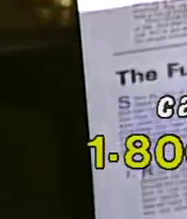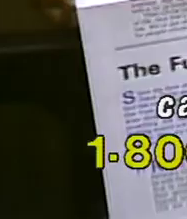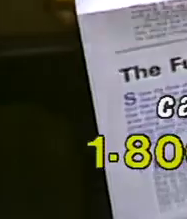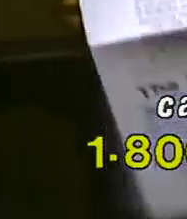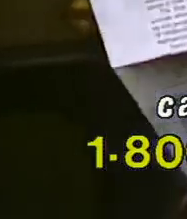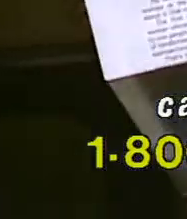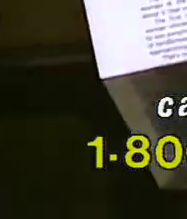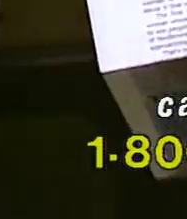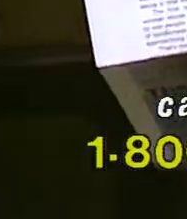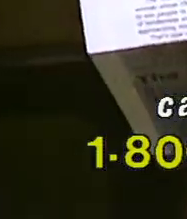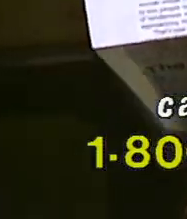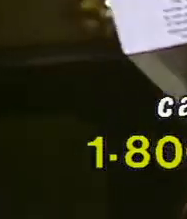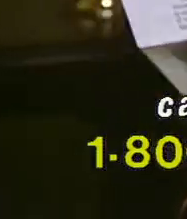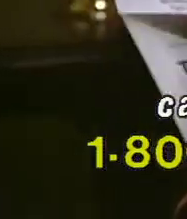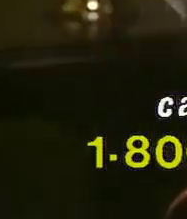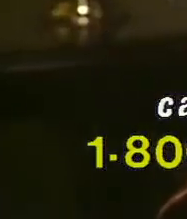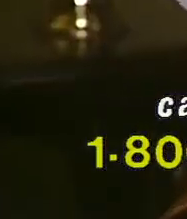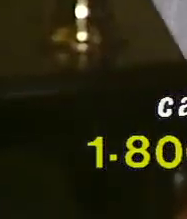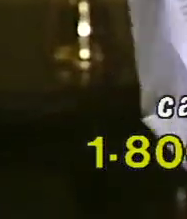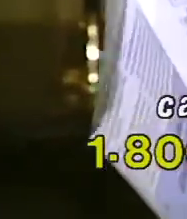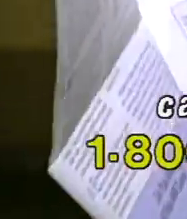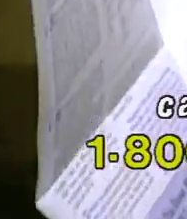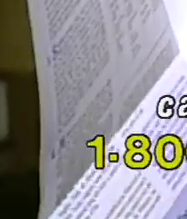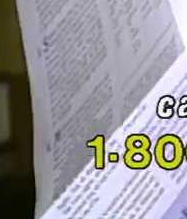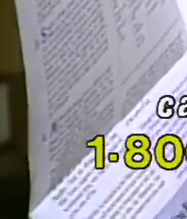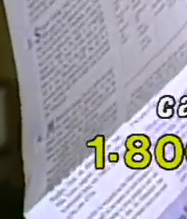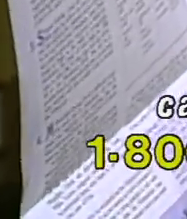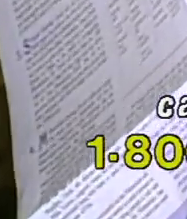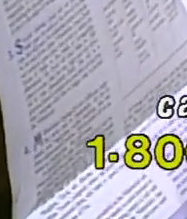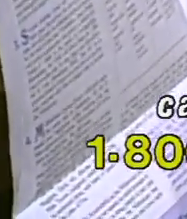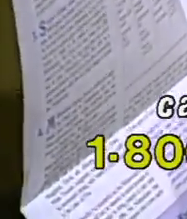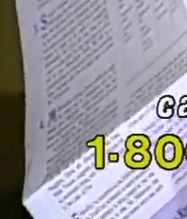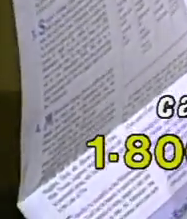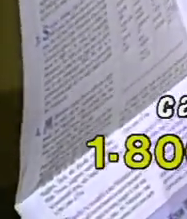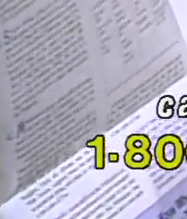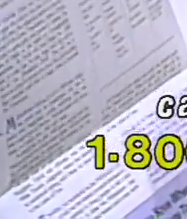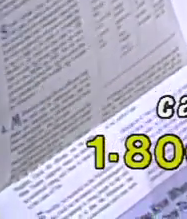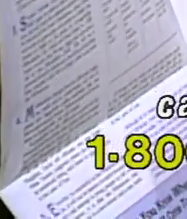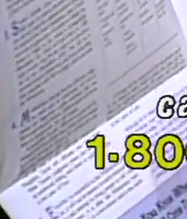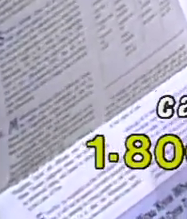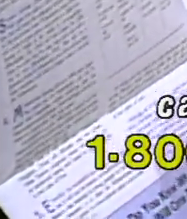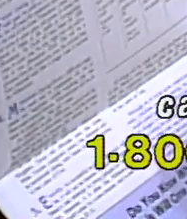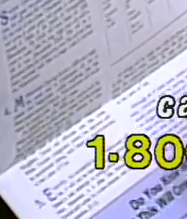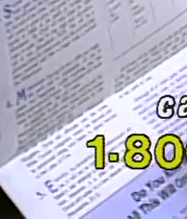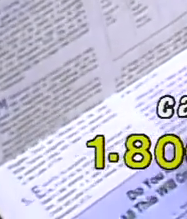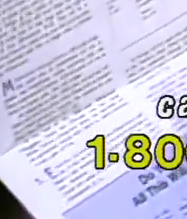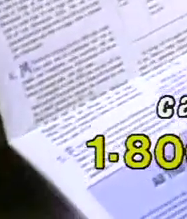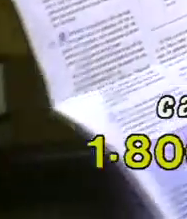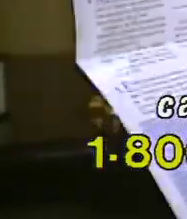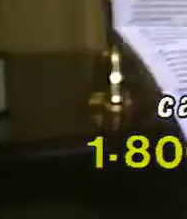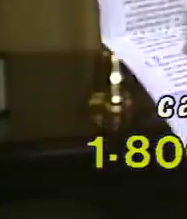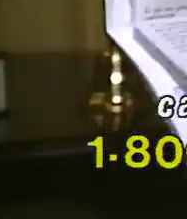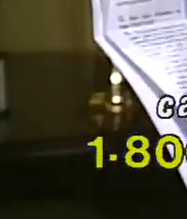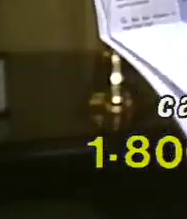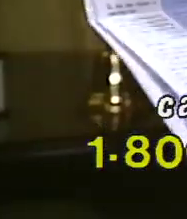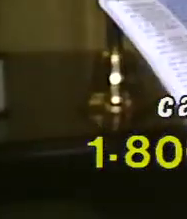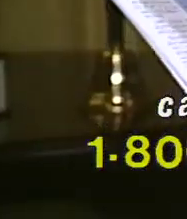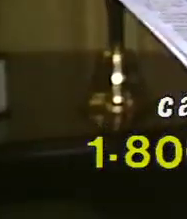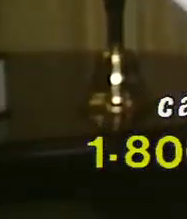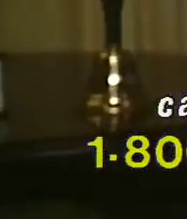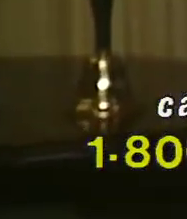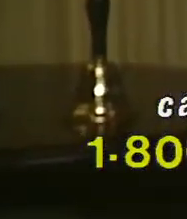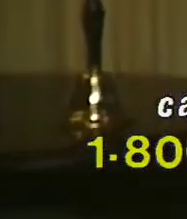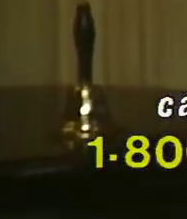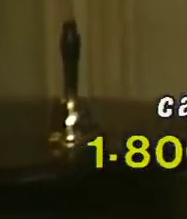on all 4 pages, information, questions and answers, ministry update, etc., etc., that you will